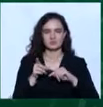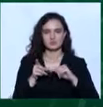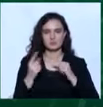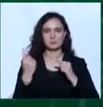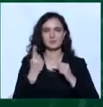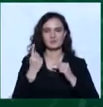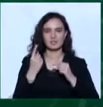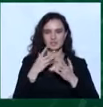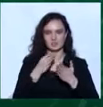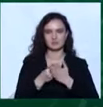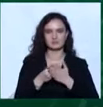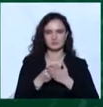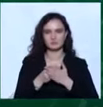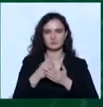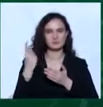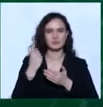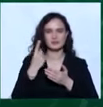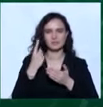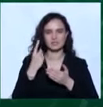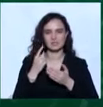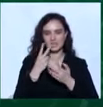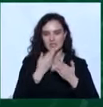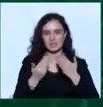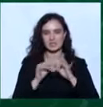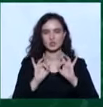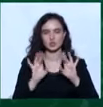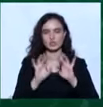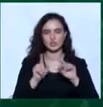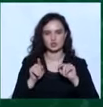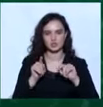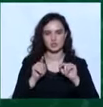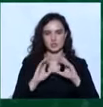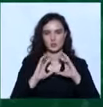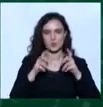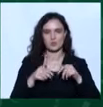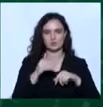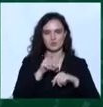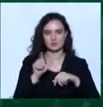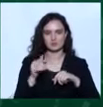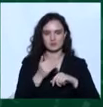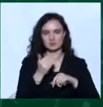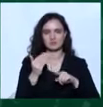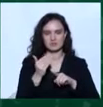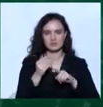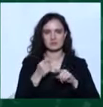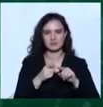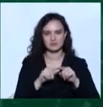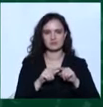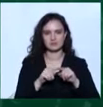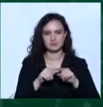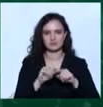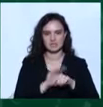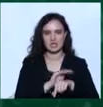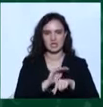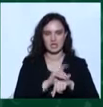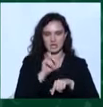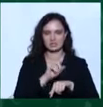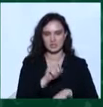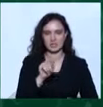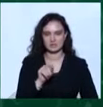first owner and his first introduction to the human world. He's firm but kind to White